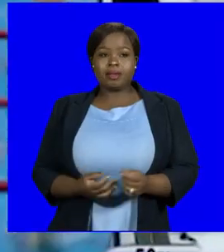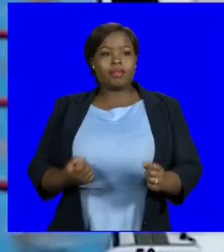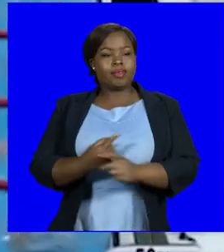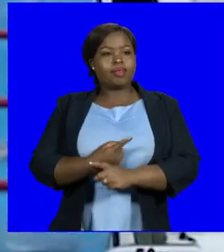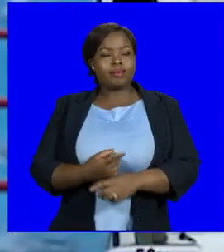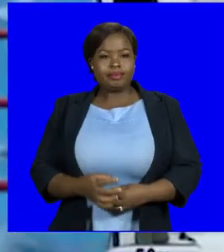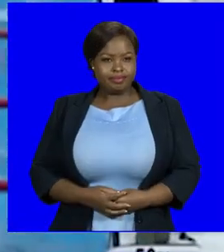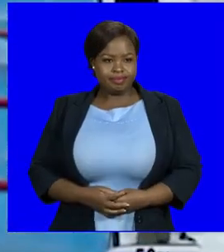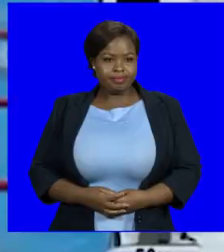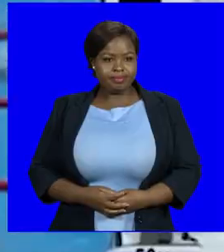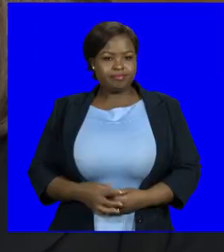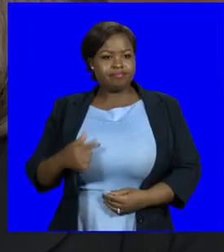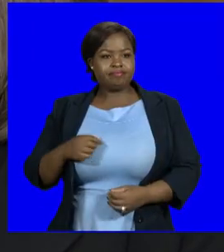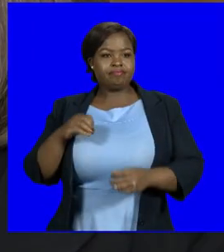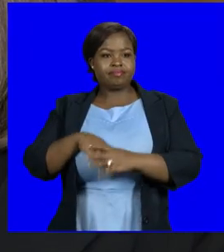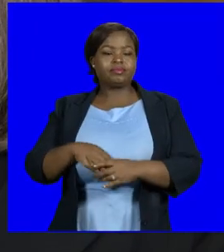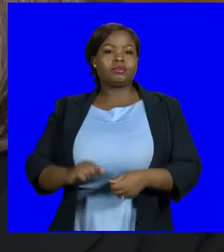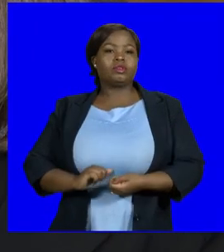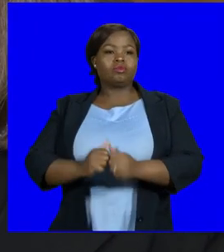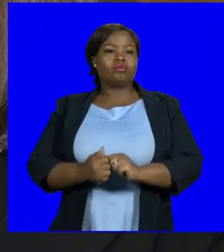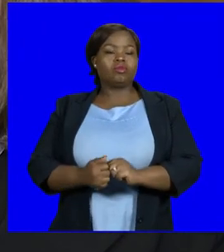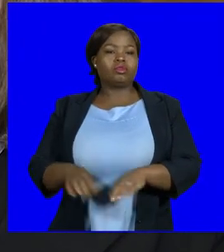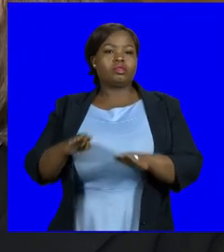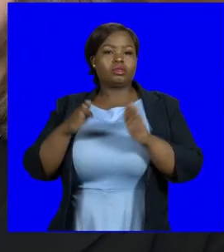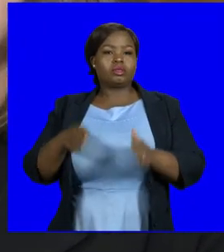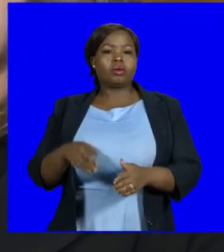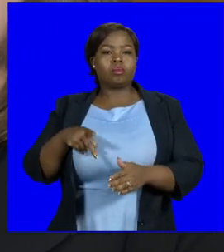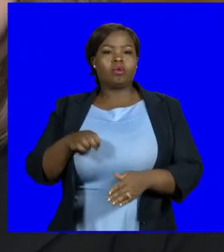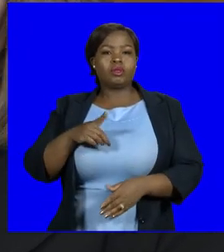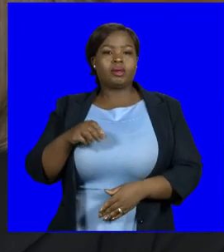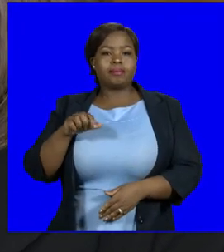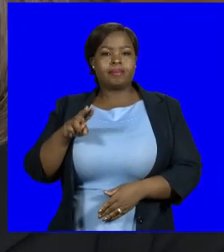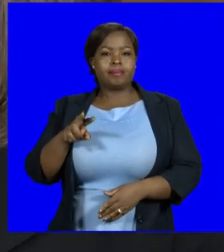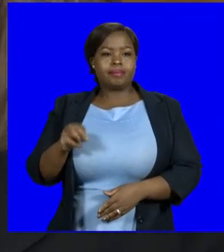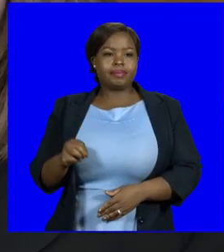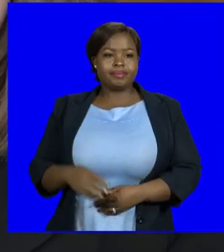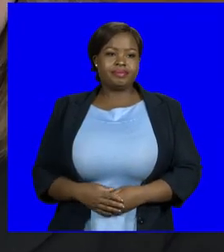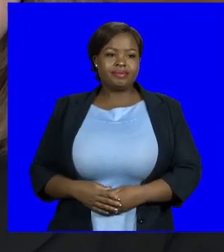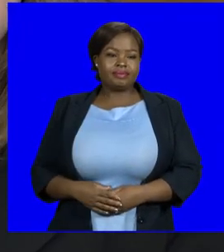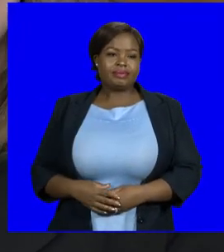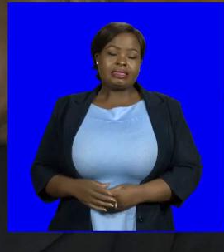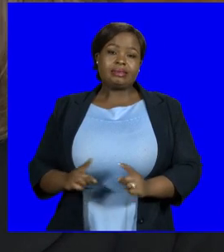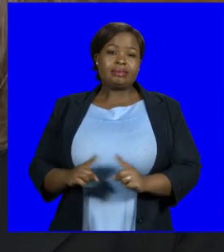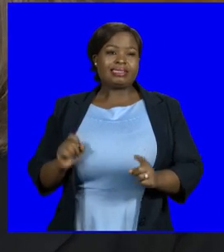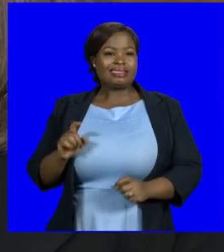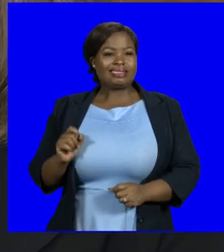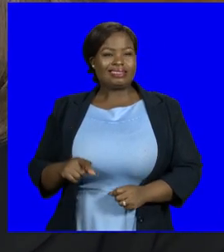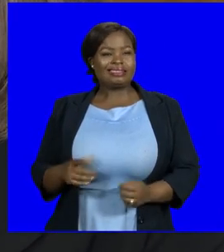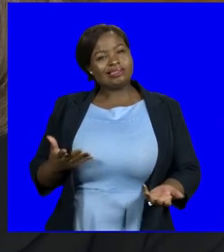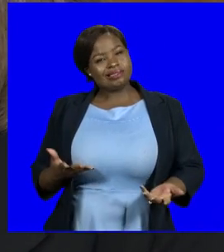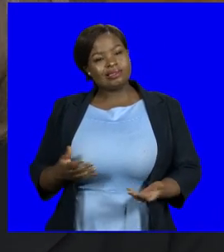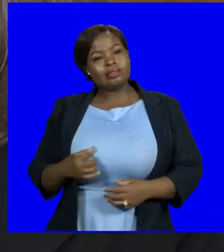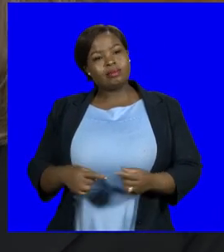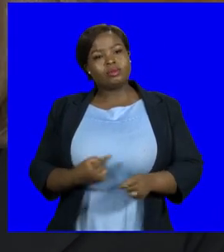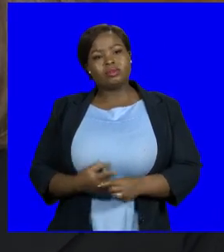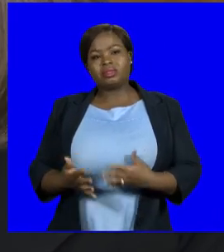conflicting arguments. I'm involved in a project called Sports Podium, and Sports Podium is, I don't want to scare too many viewers, but ultimately what it is